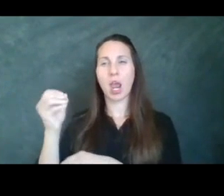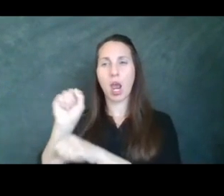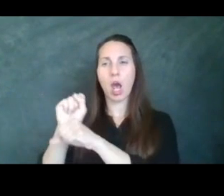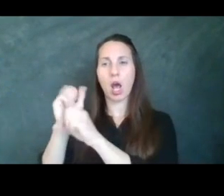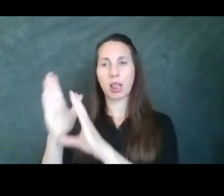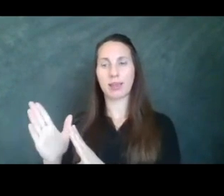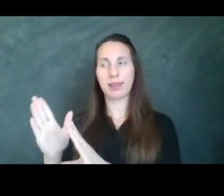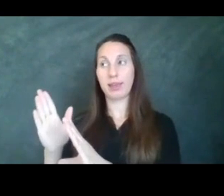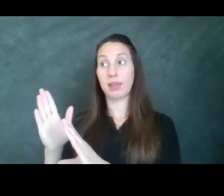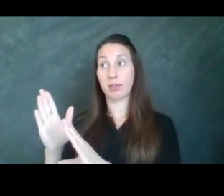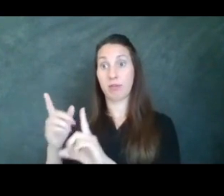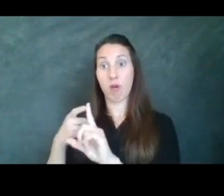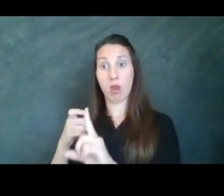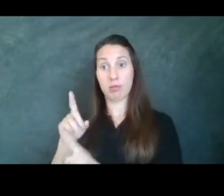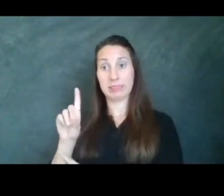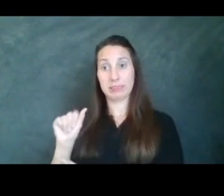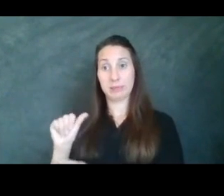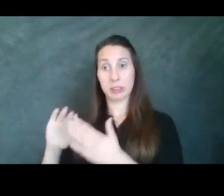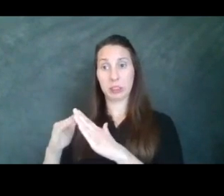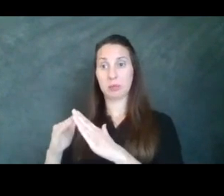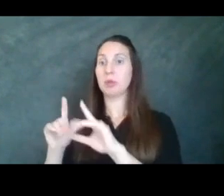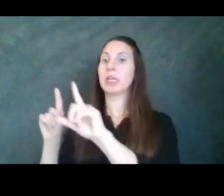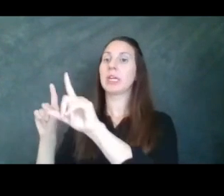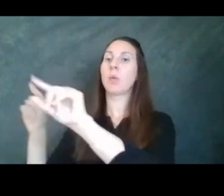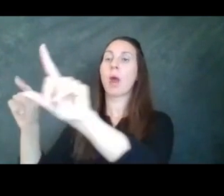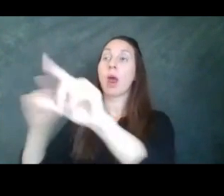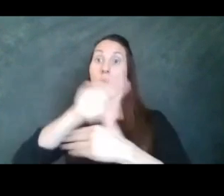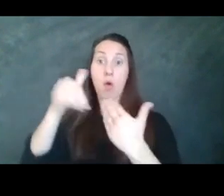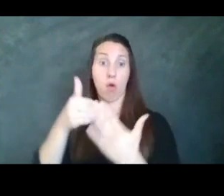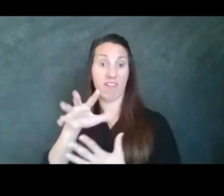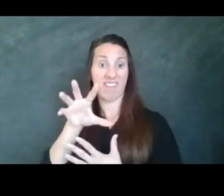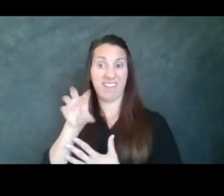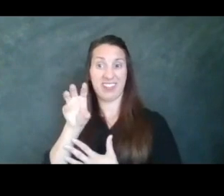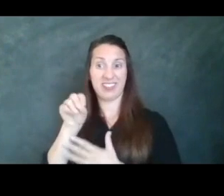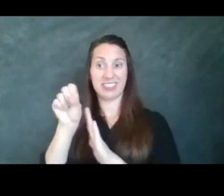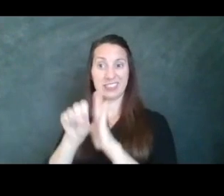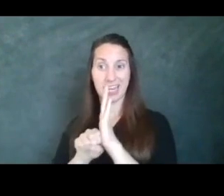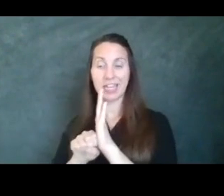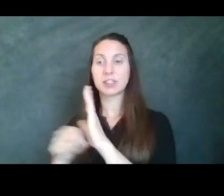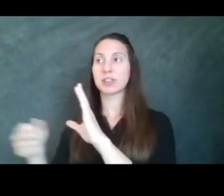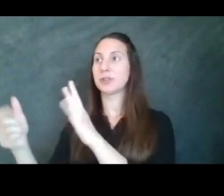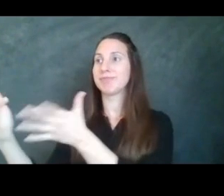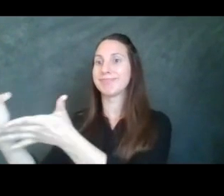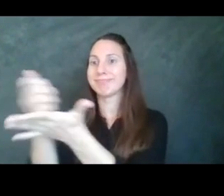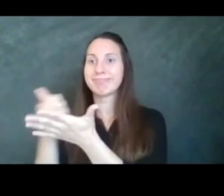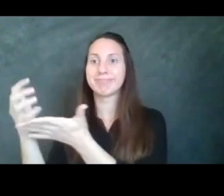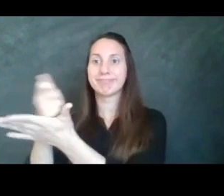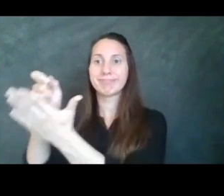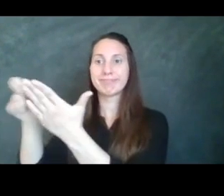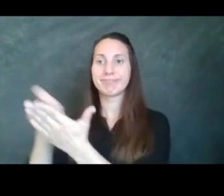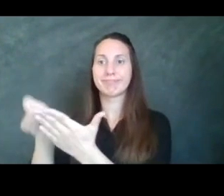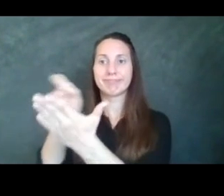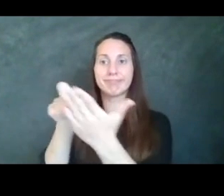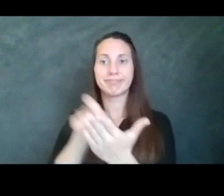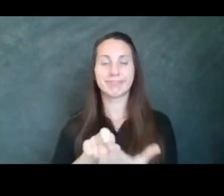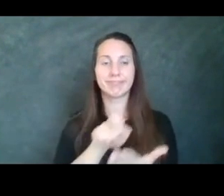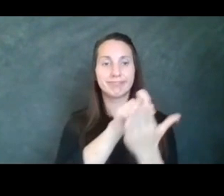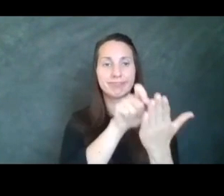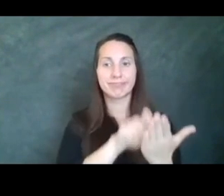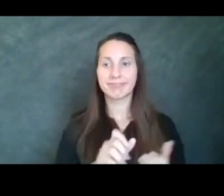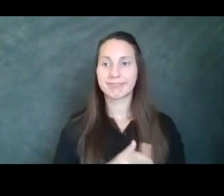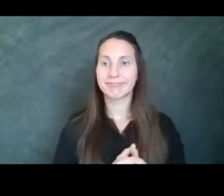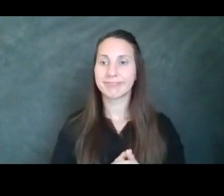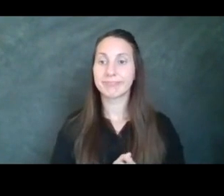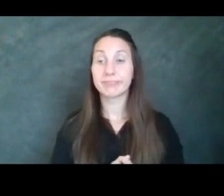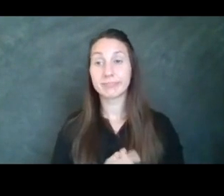to all 50 states to collect them. We found that Judy Heumann was denied, who